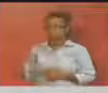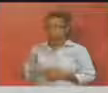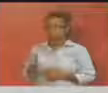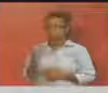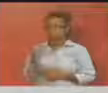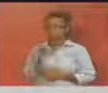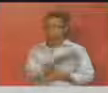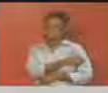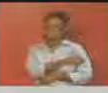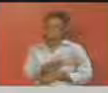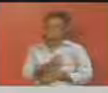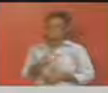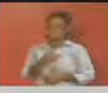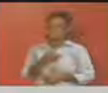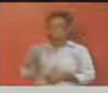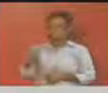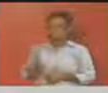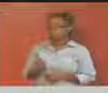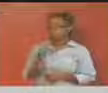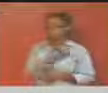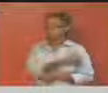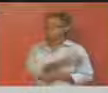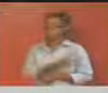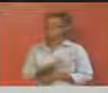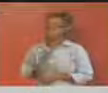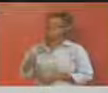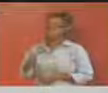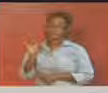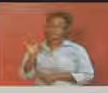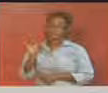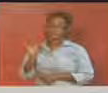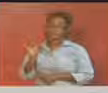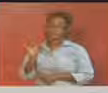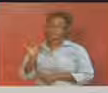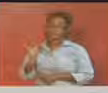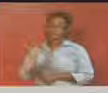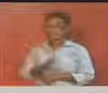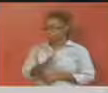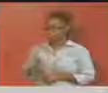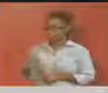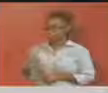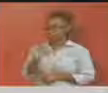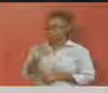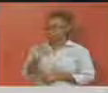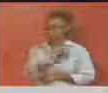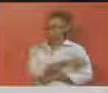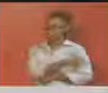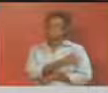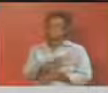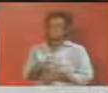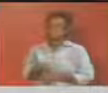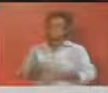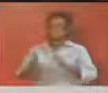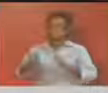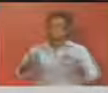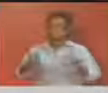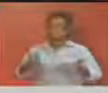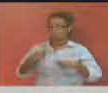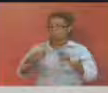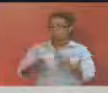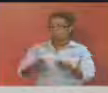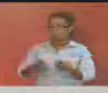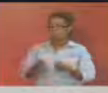And Southwest RHA, 8 sites. So your vaccination plan is predicated on having